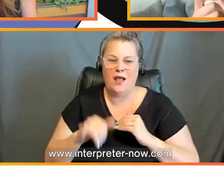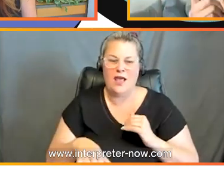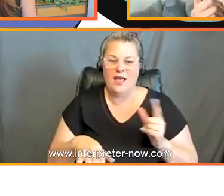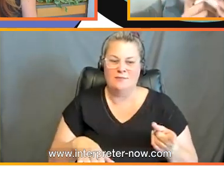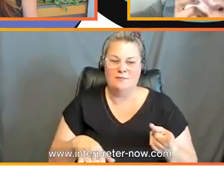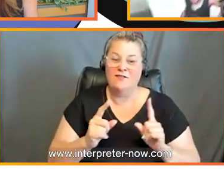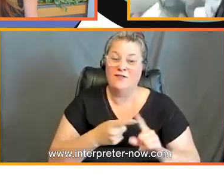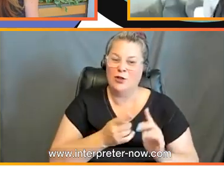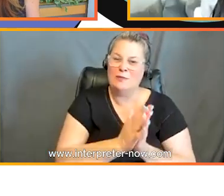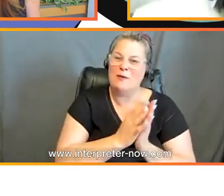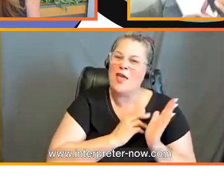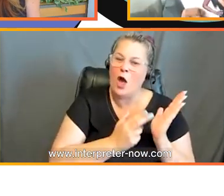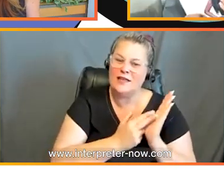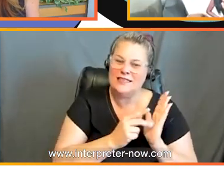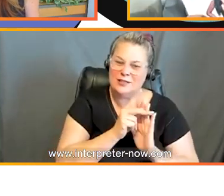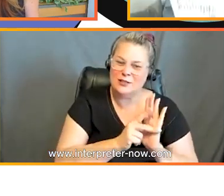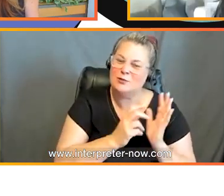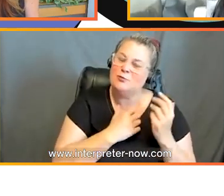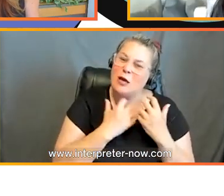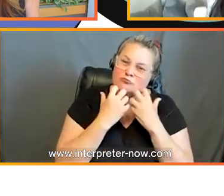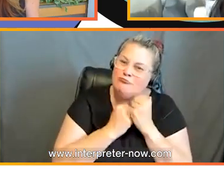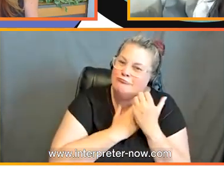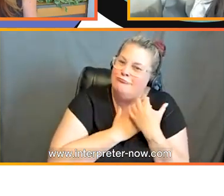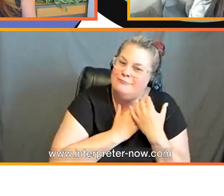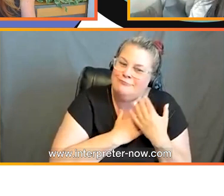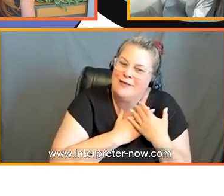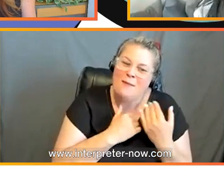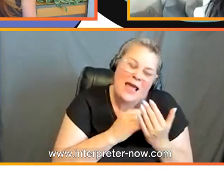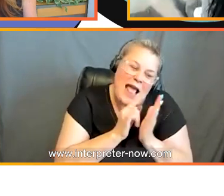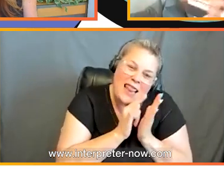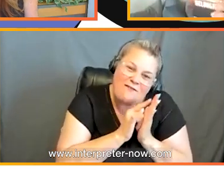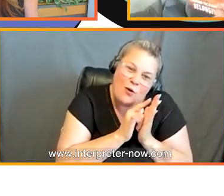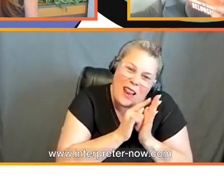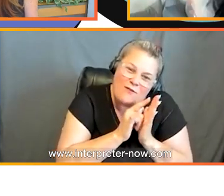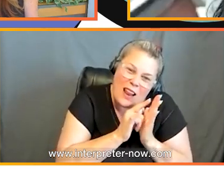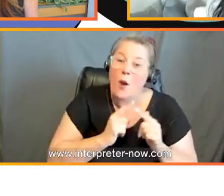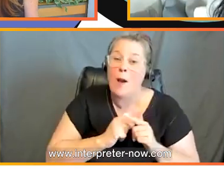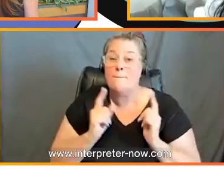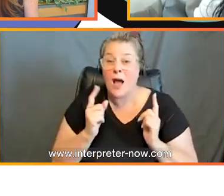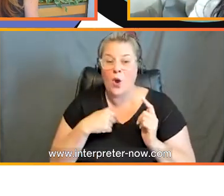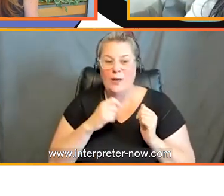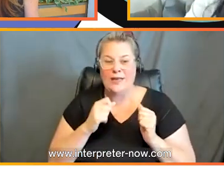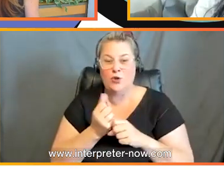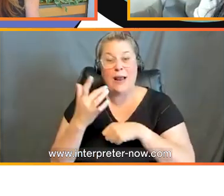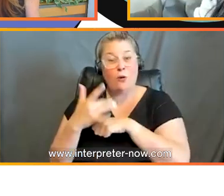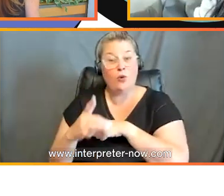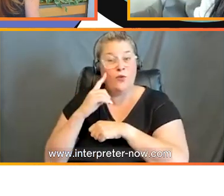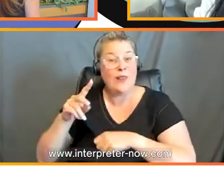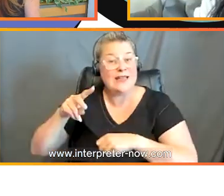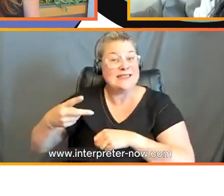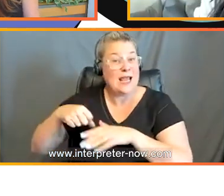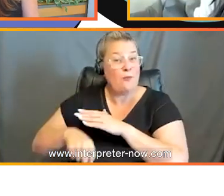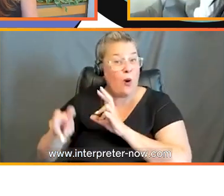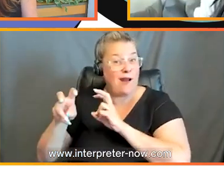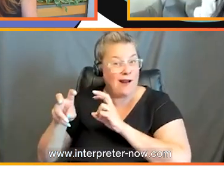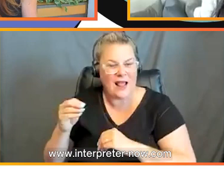like near and close to me. And I was like, well, I love you, but we have to make room for the secondborn. And like, there's not going to be any competition between you both.